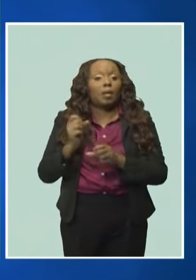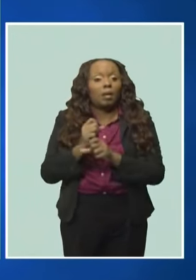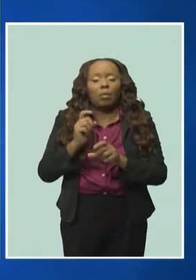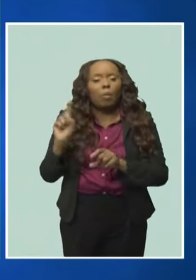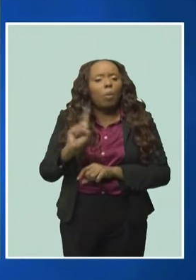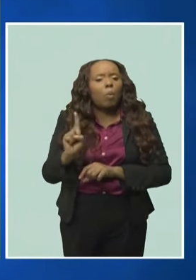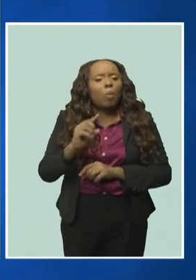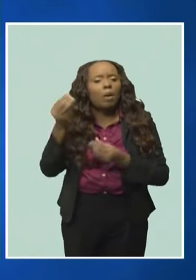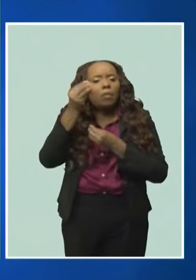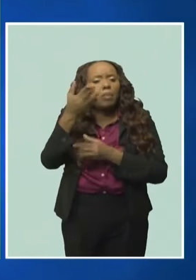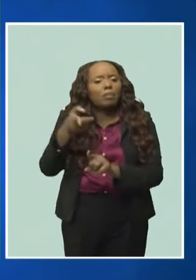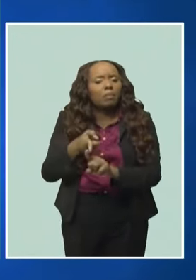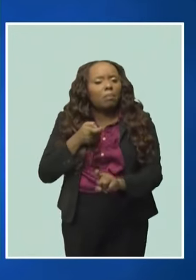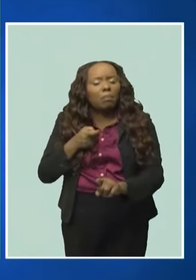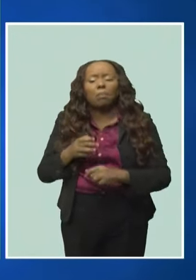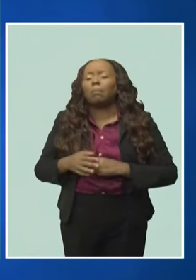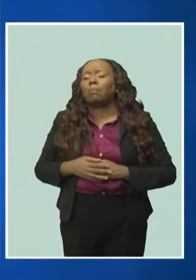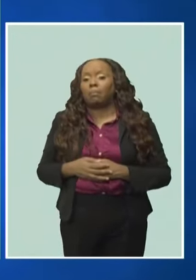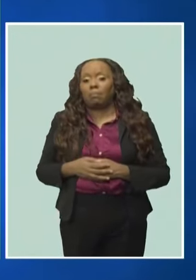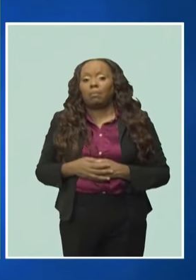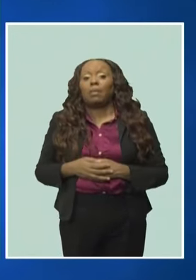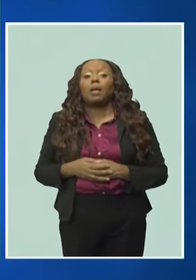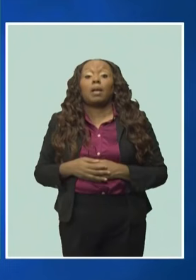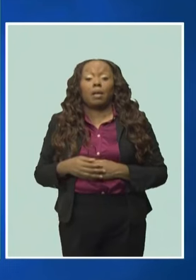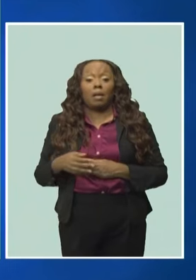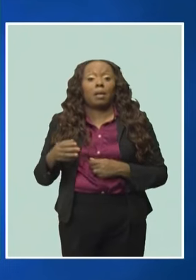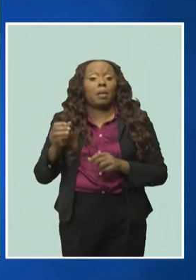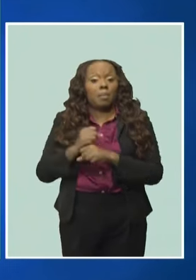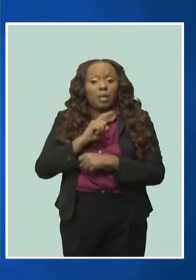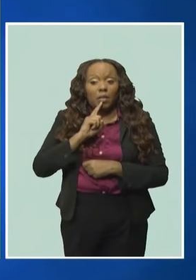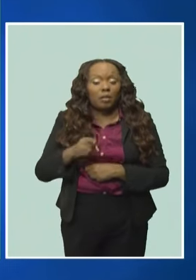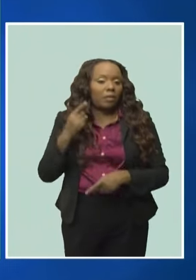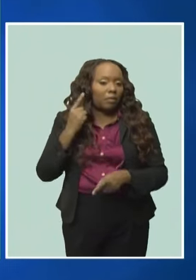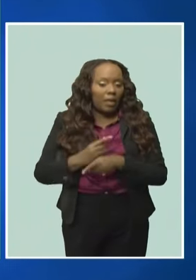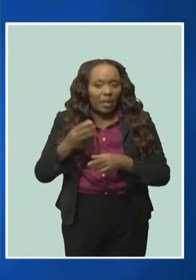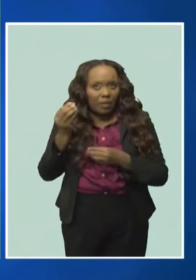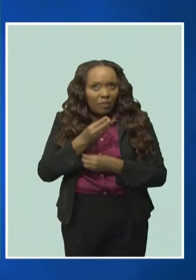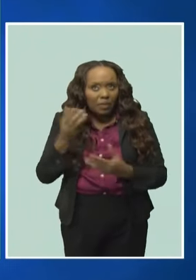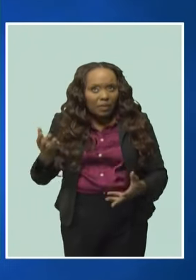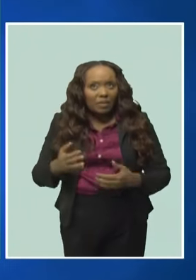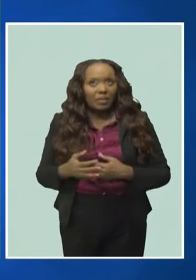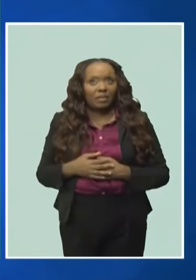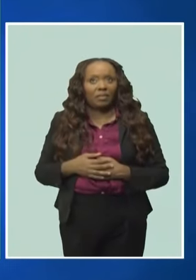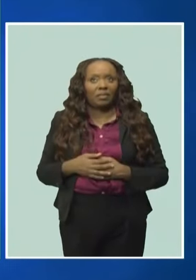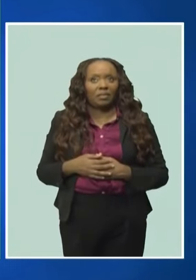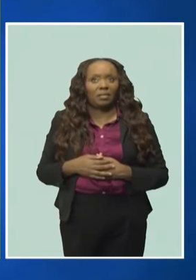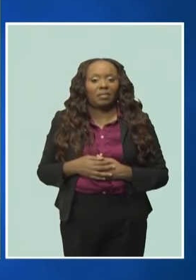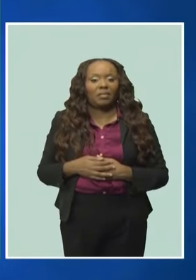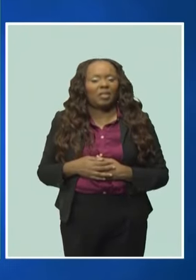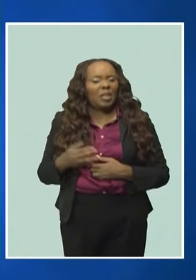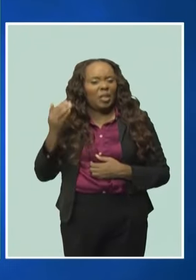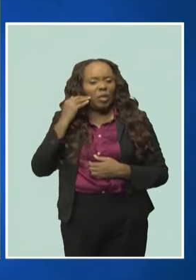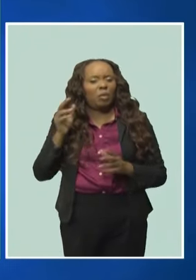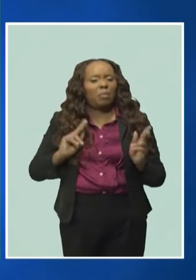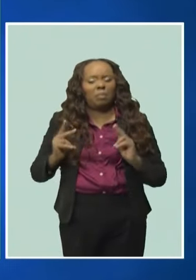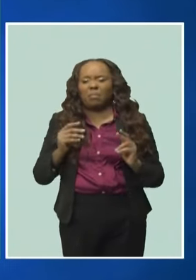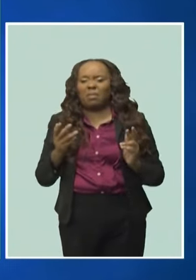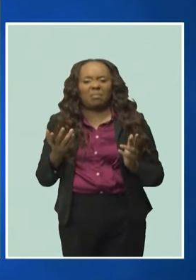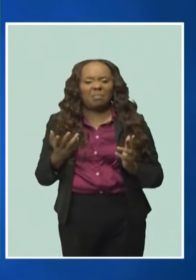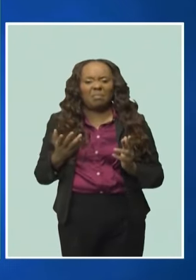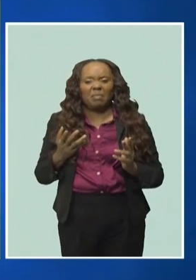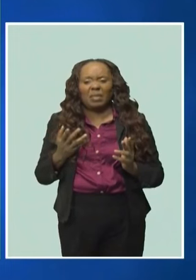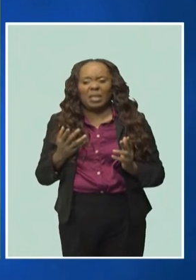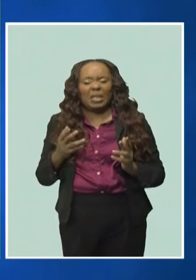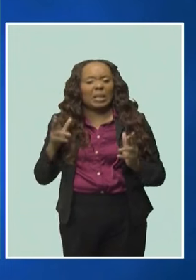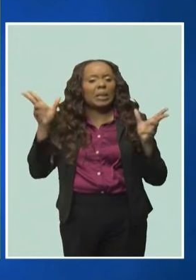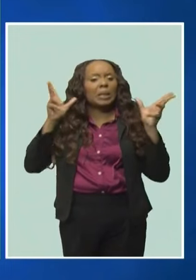of messaging are getting their messages out, because we live in an era, not to coin the phrase of fake news. So it's very